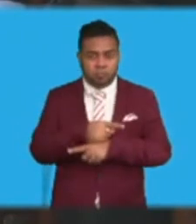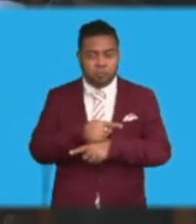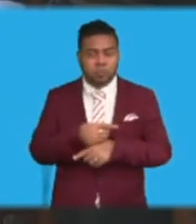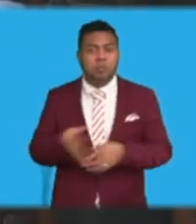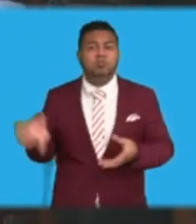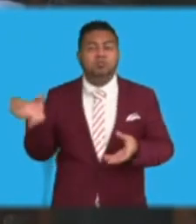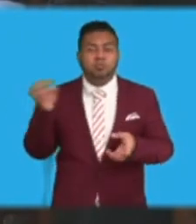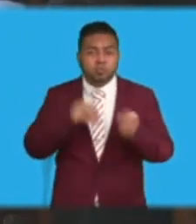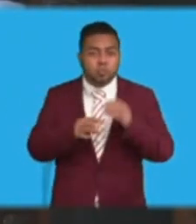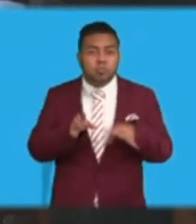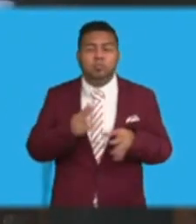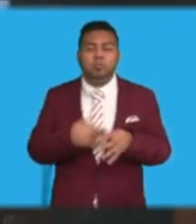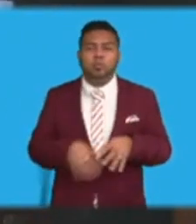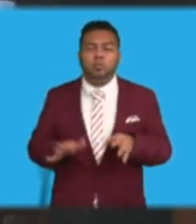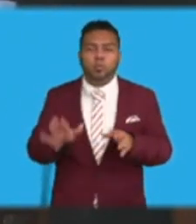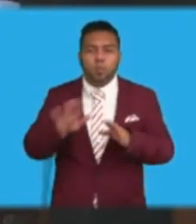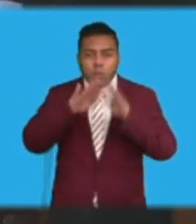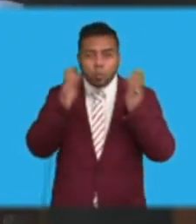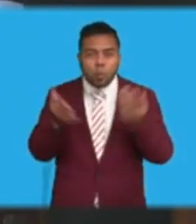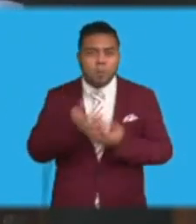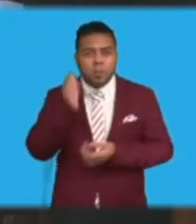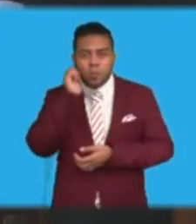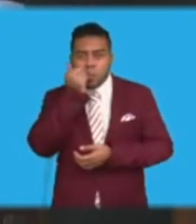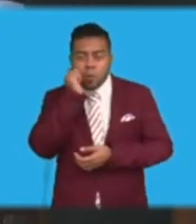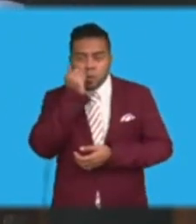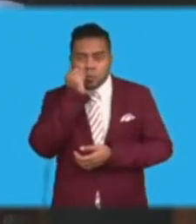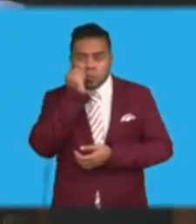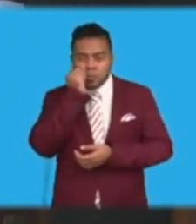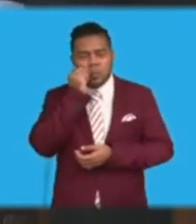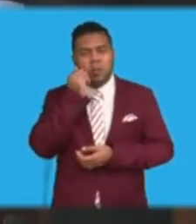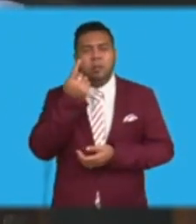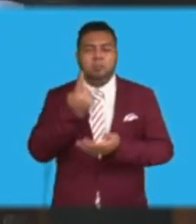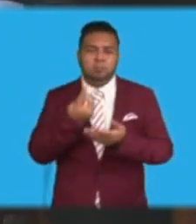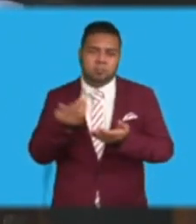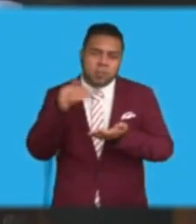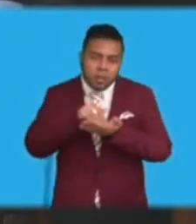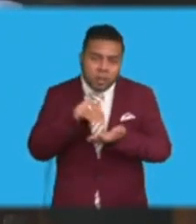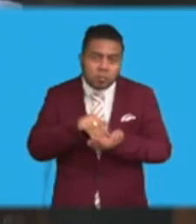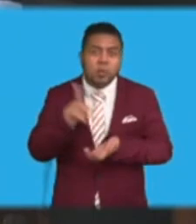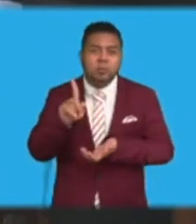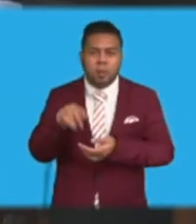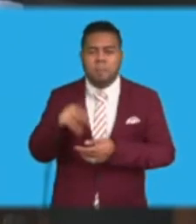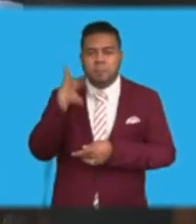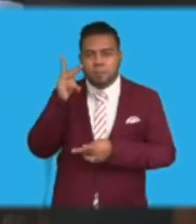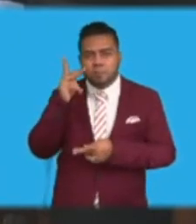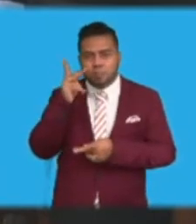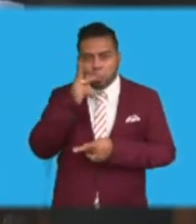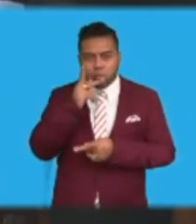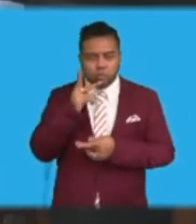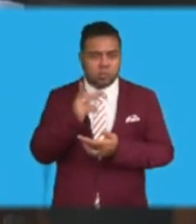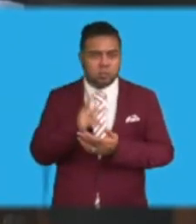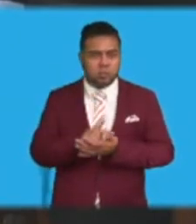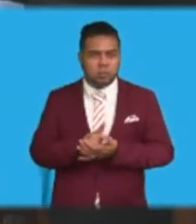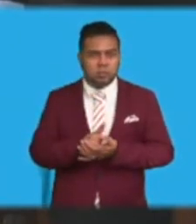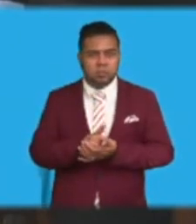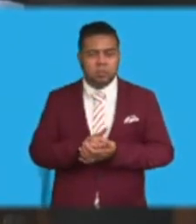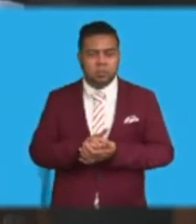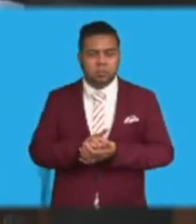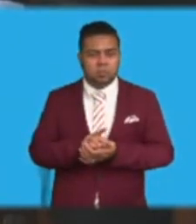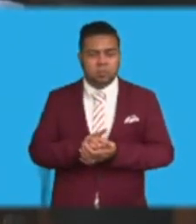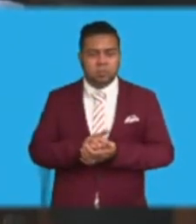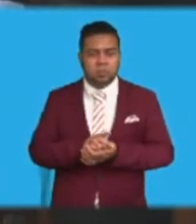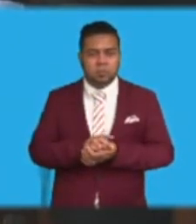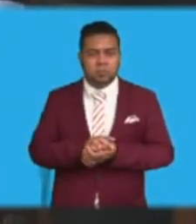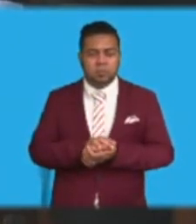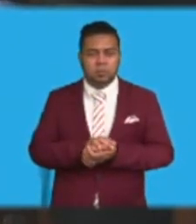warming caused by pollution, only makes disasters more severe. Variations in the atmospheric vertical circulation